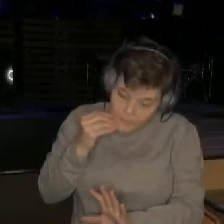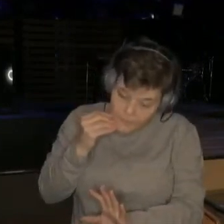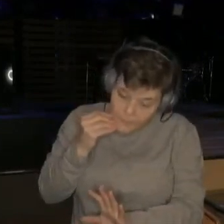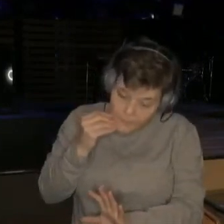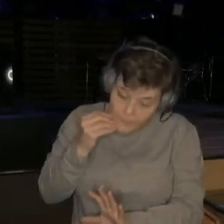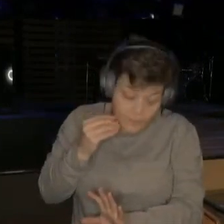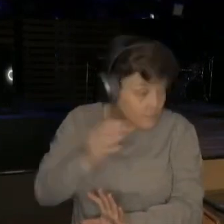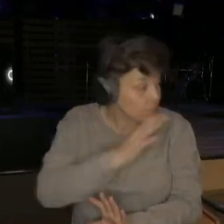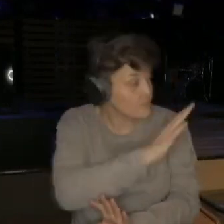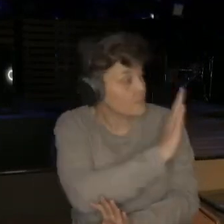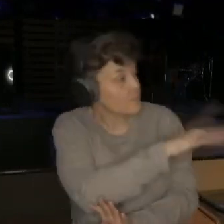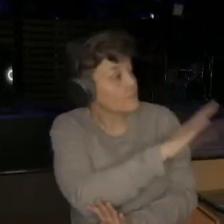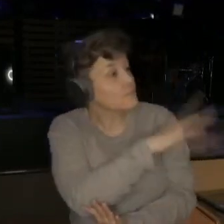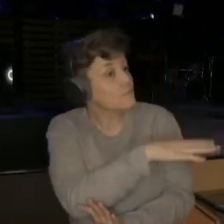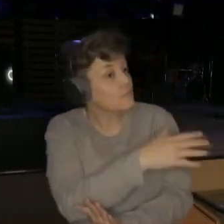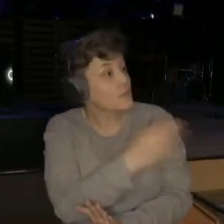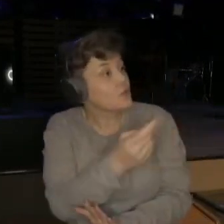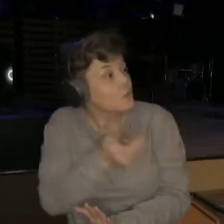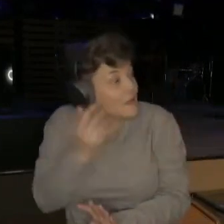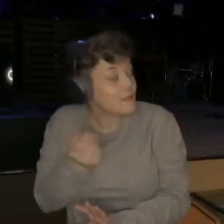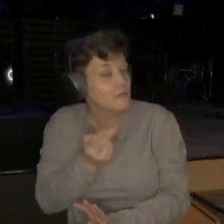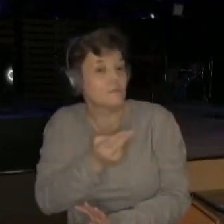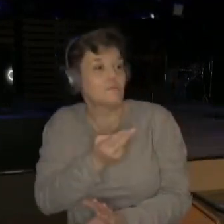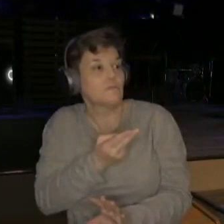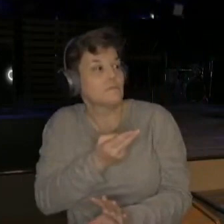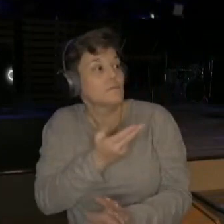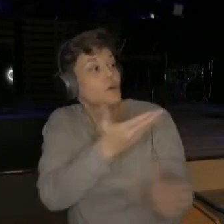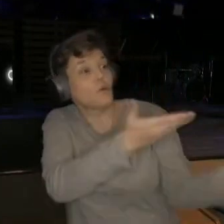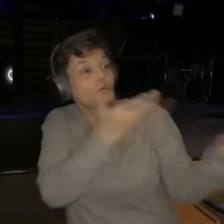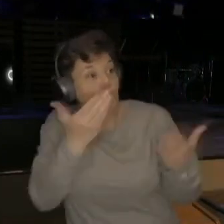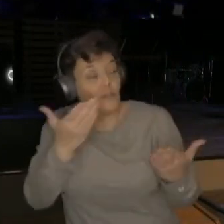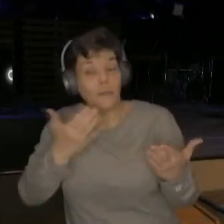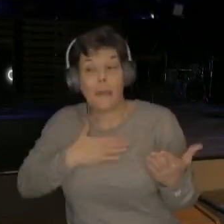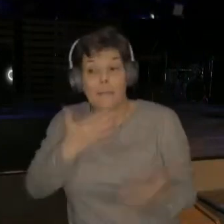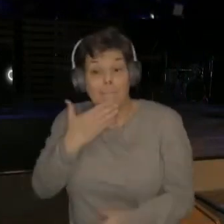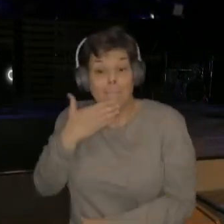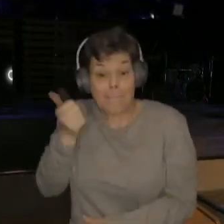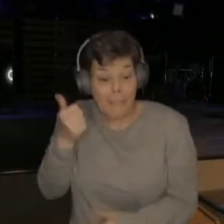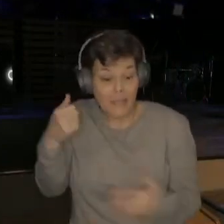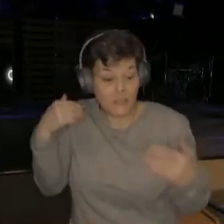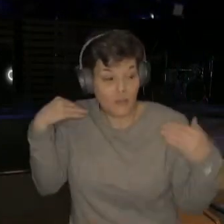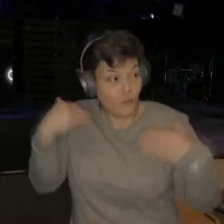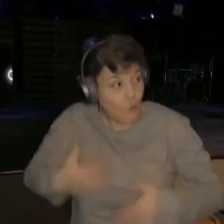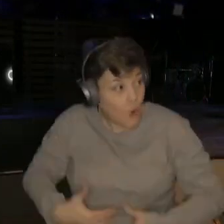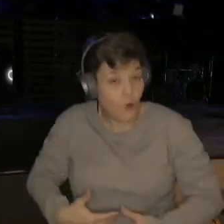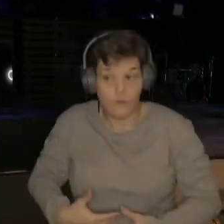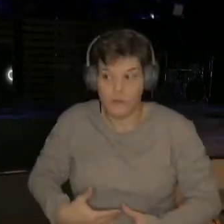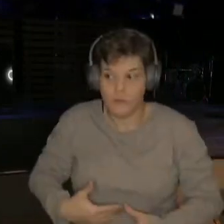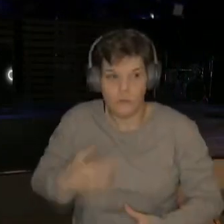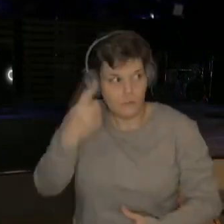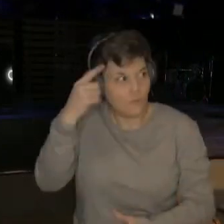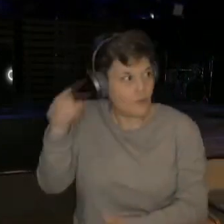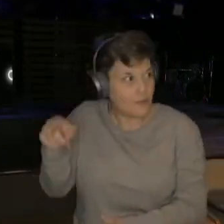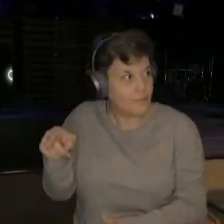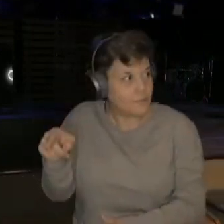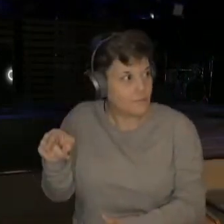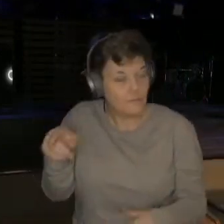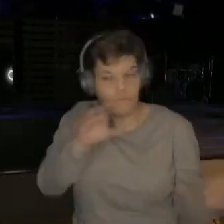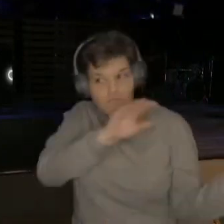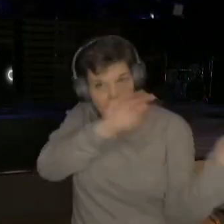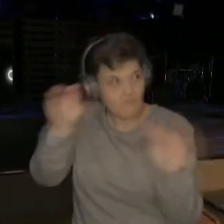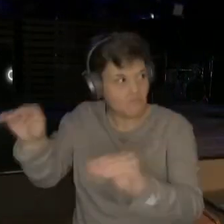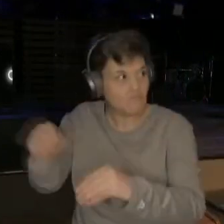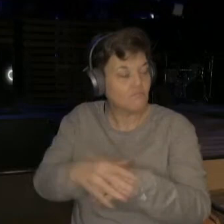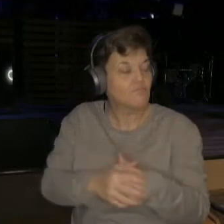Turning to his servants, the father said, Quick, bring me the best robe, my very own robe, and I will place it on his